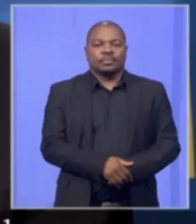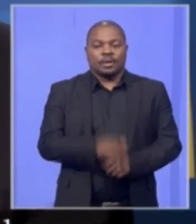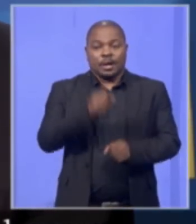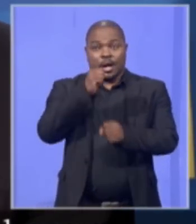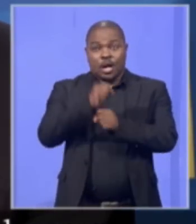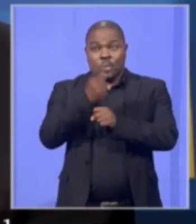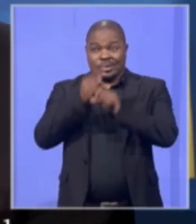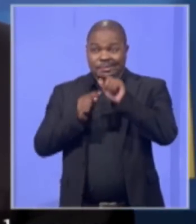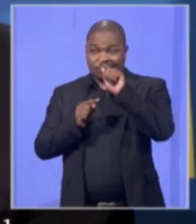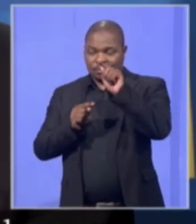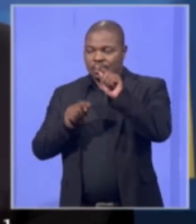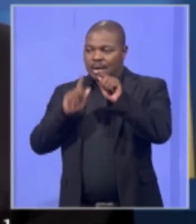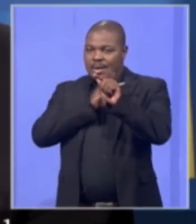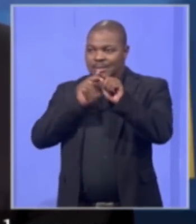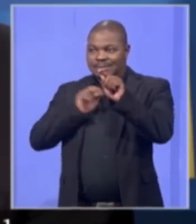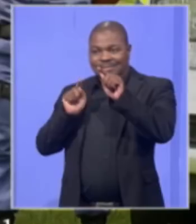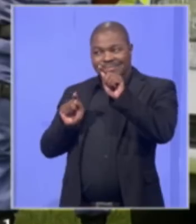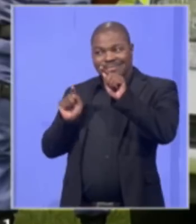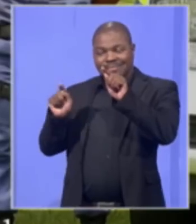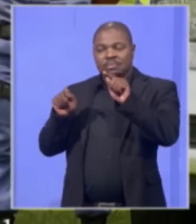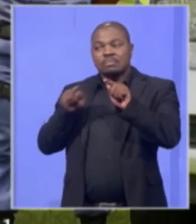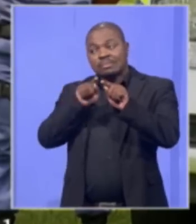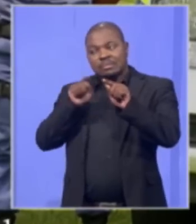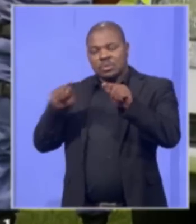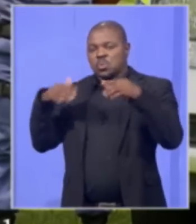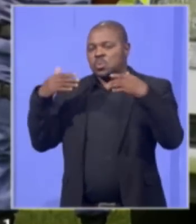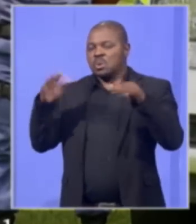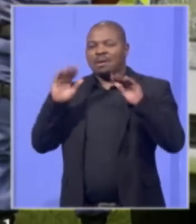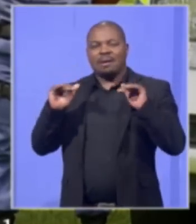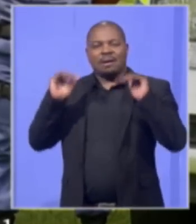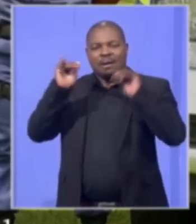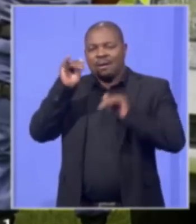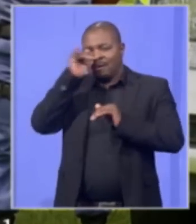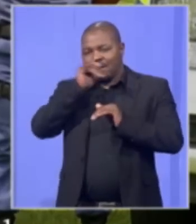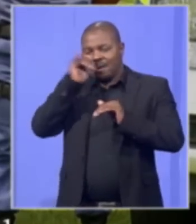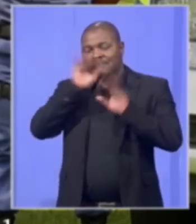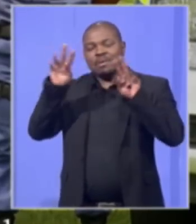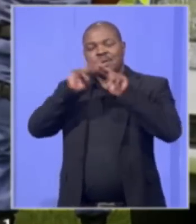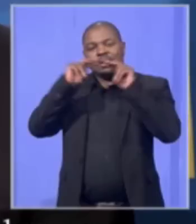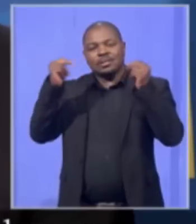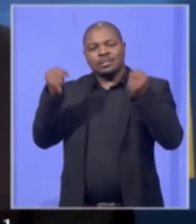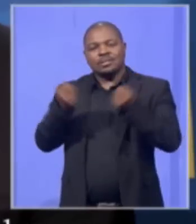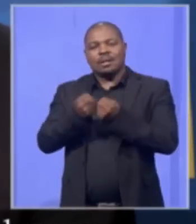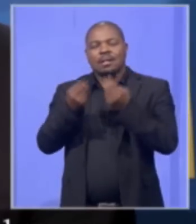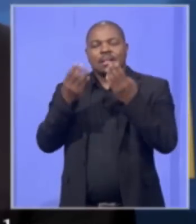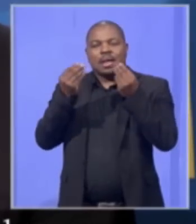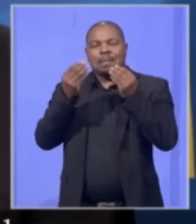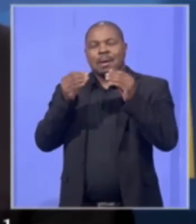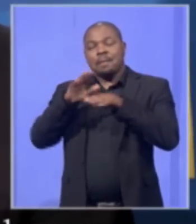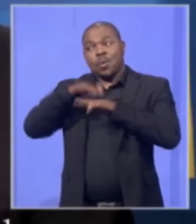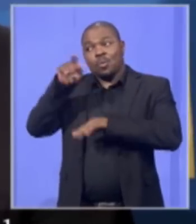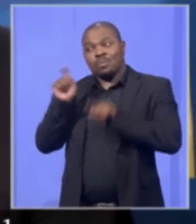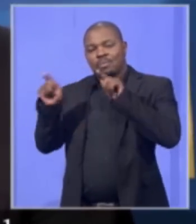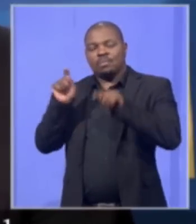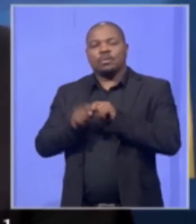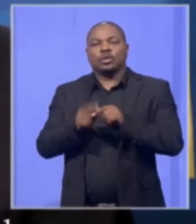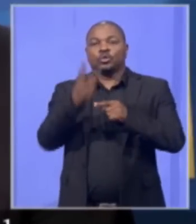Gauteng, KwaZulu-Natal remain the highest contributors to the overall national medal figures, accounting